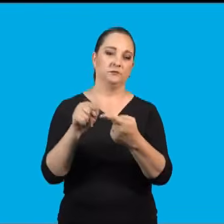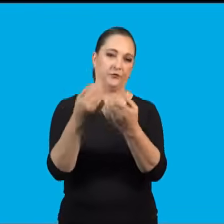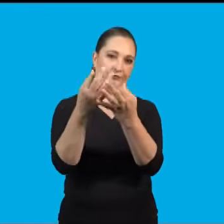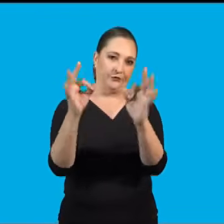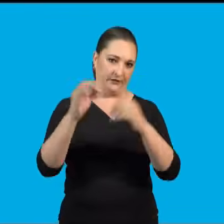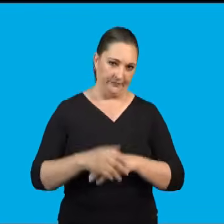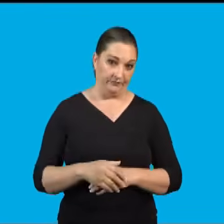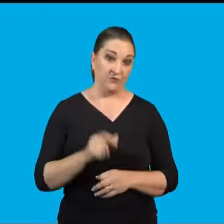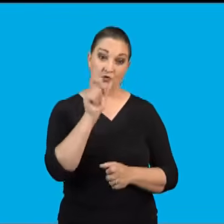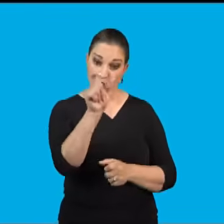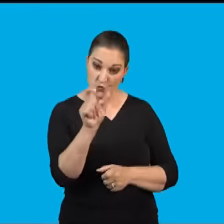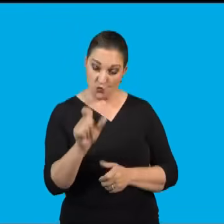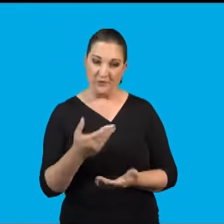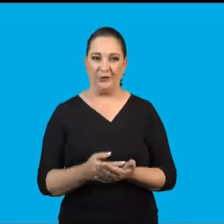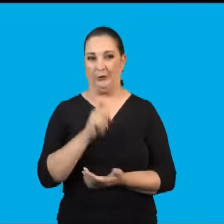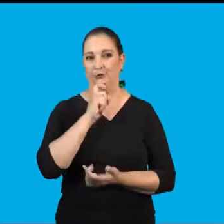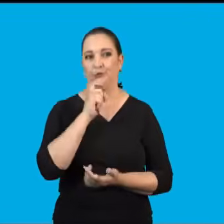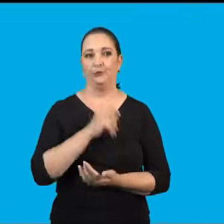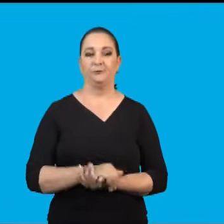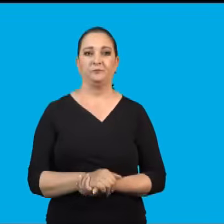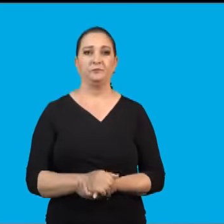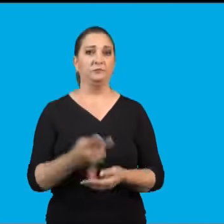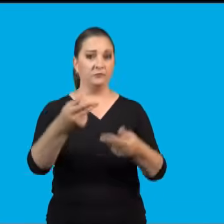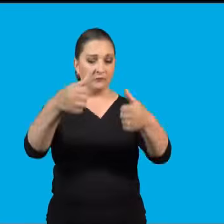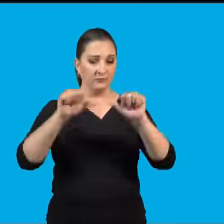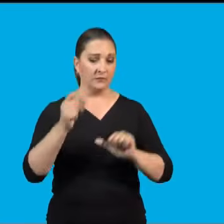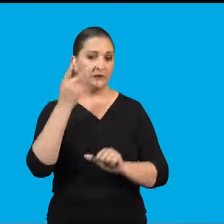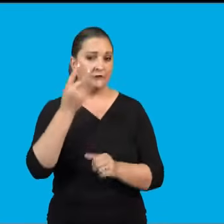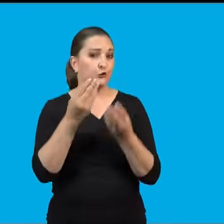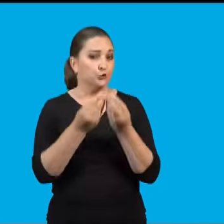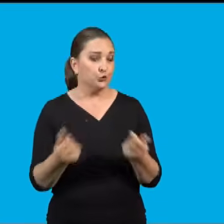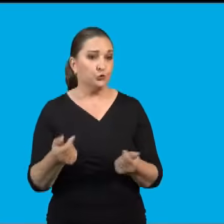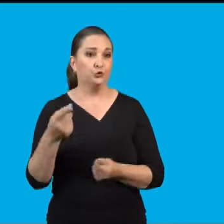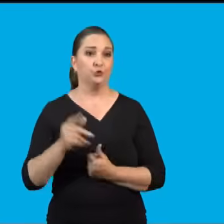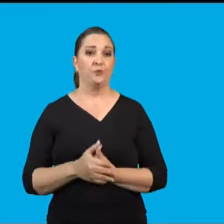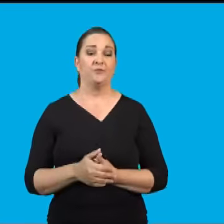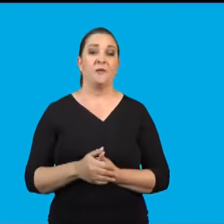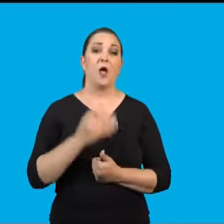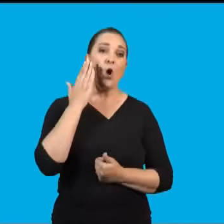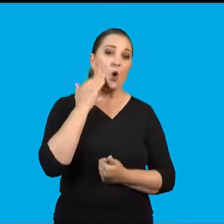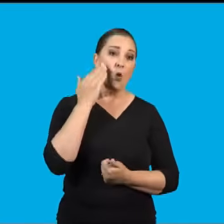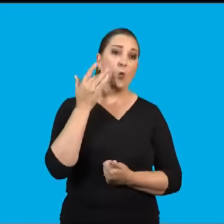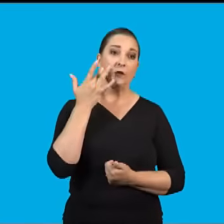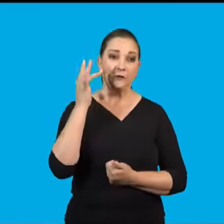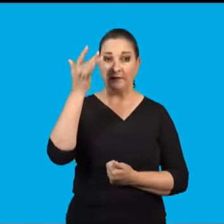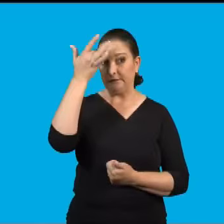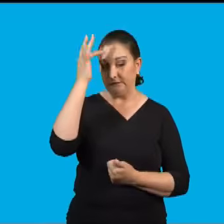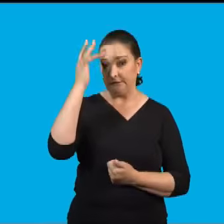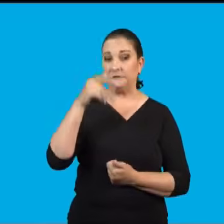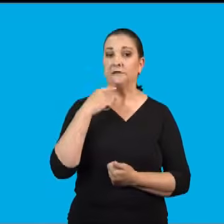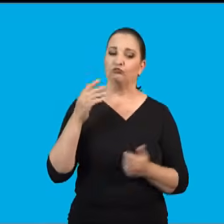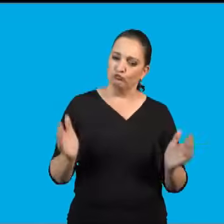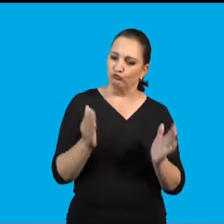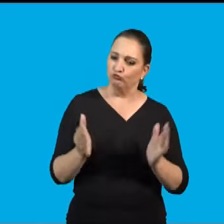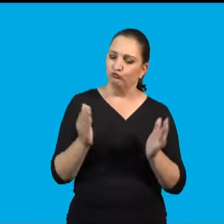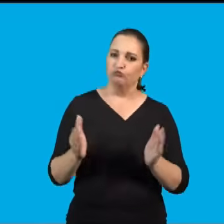can use when answering your questions. Now let's look at the solution there. White, colored, and Indian voters were encouraged